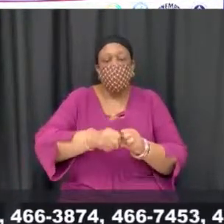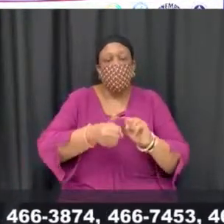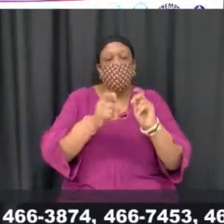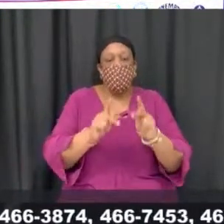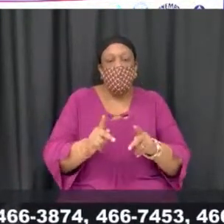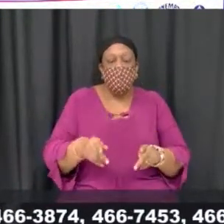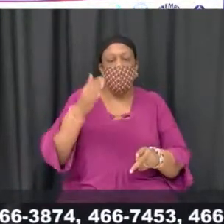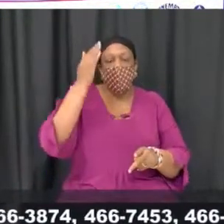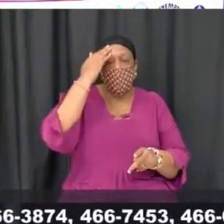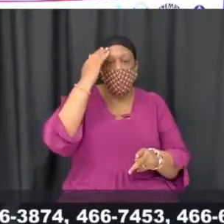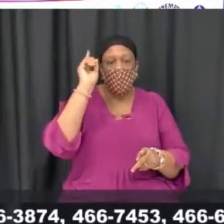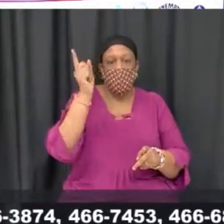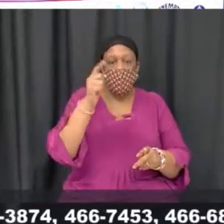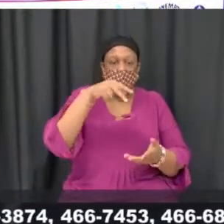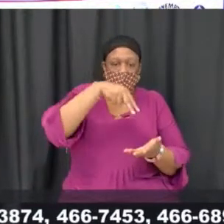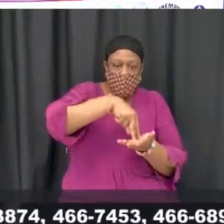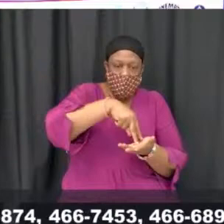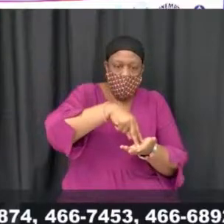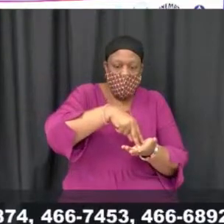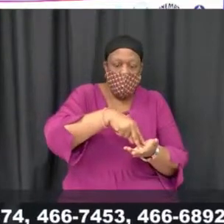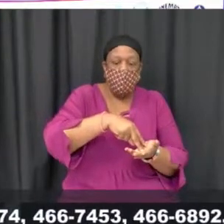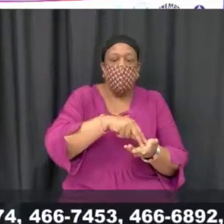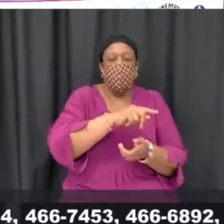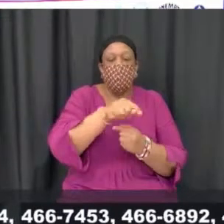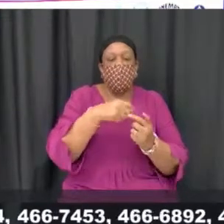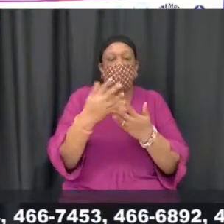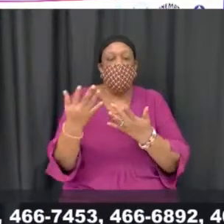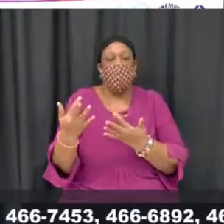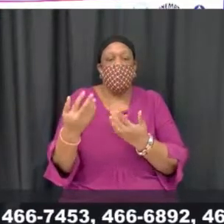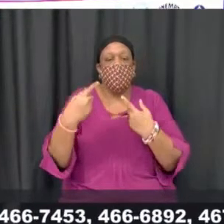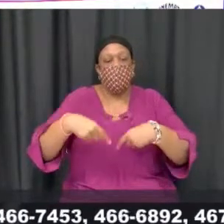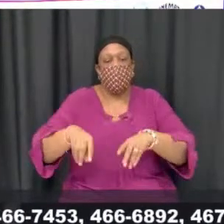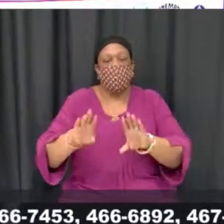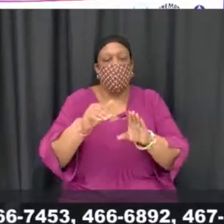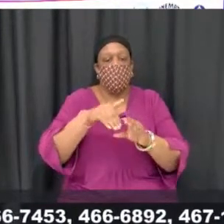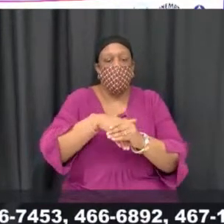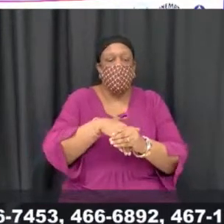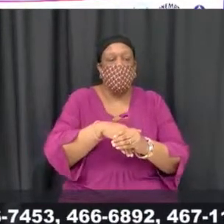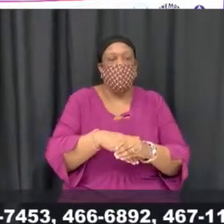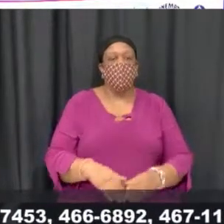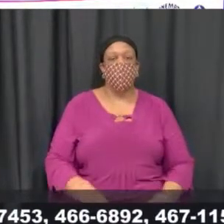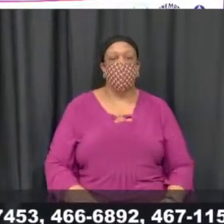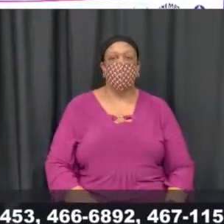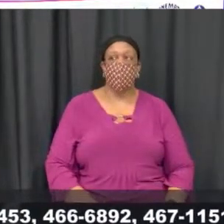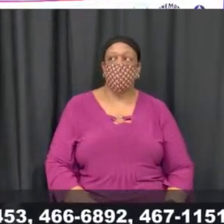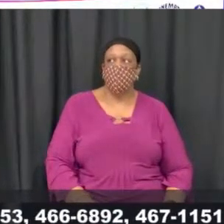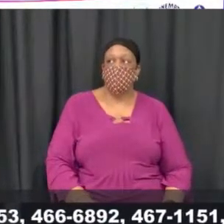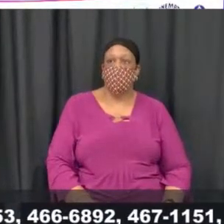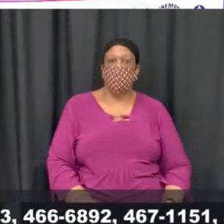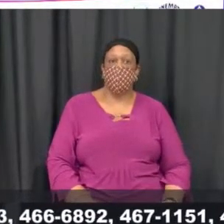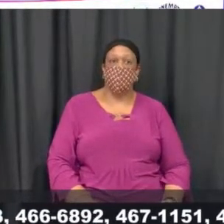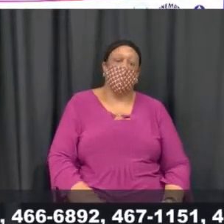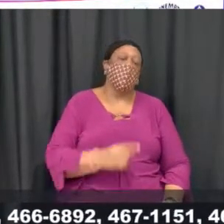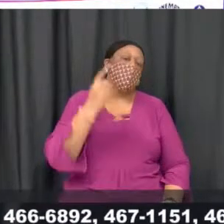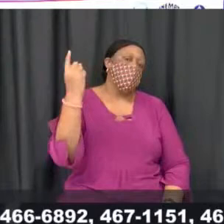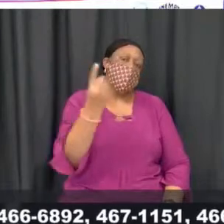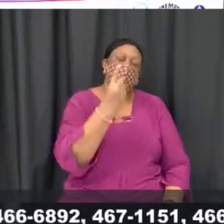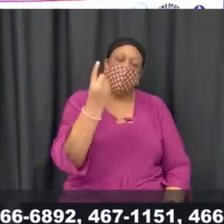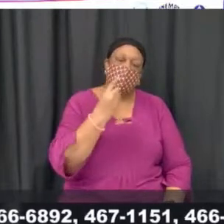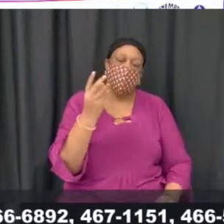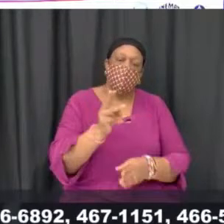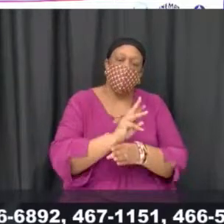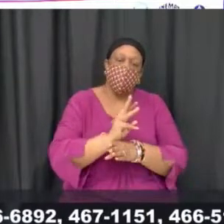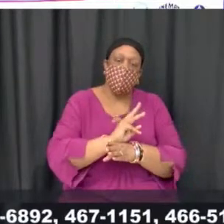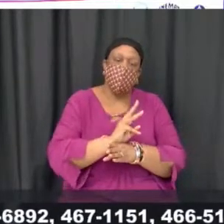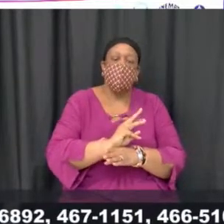stand while waiting to enter the establishment. All persons shall wear face masks covering his or